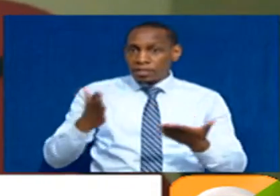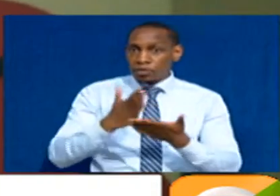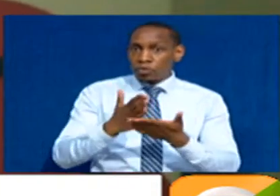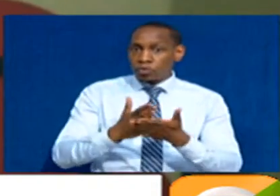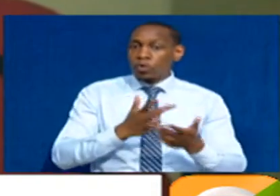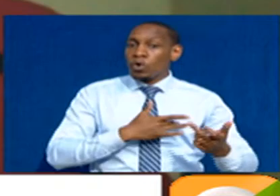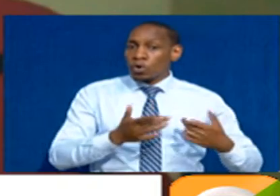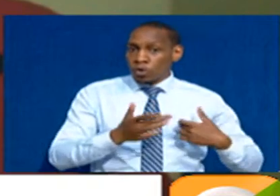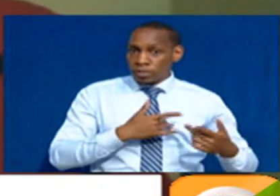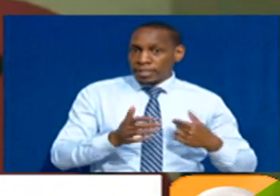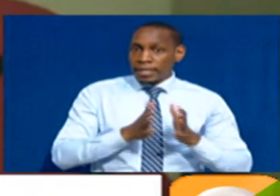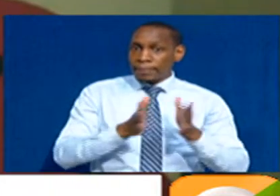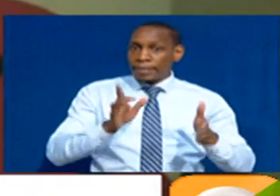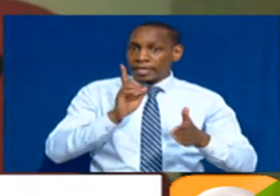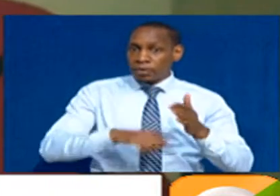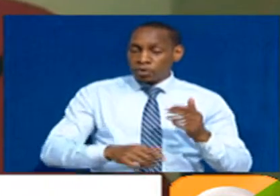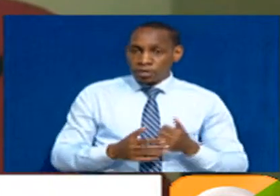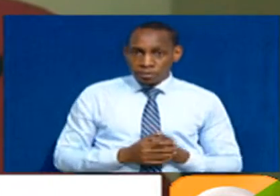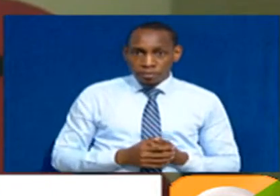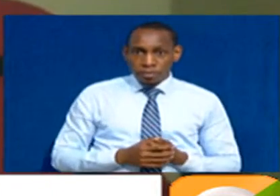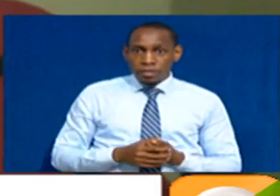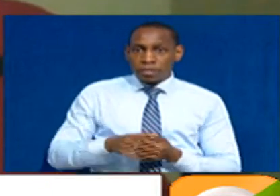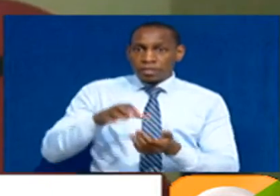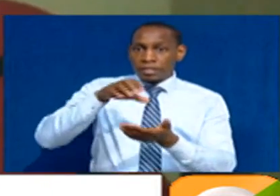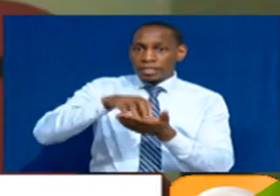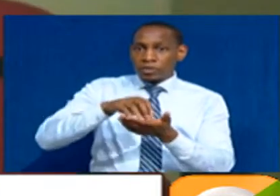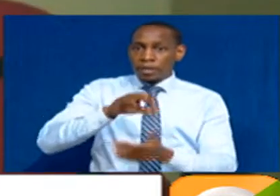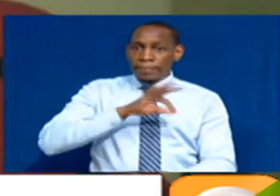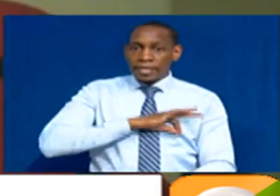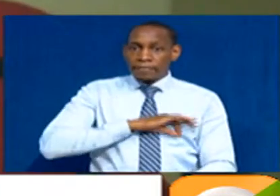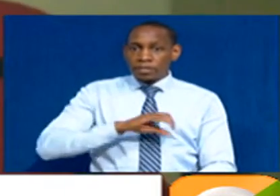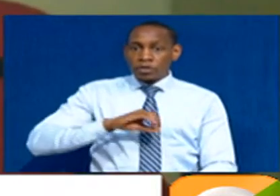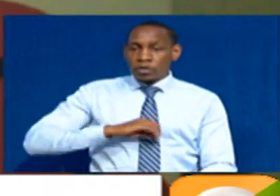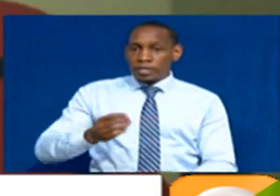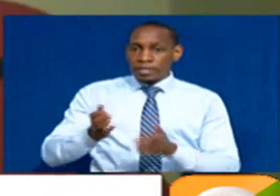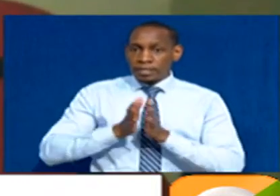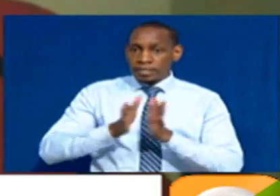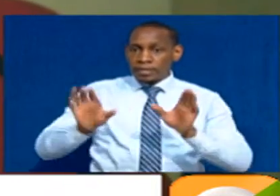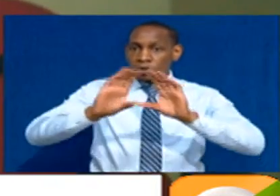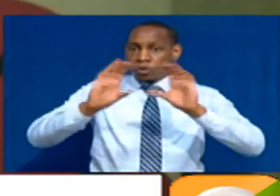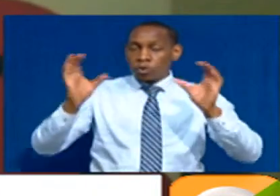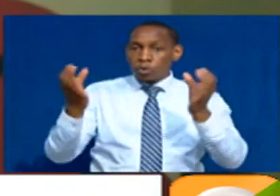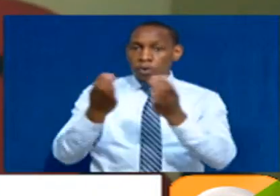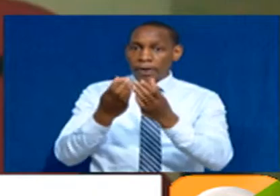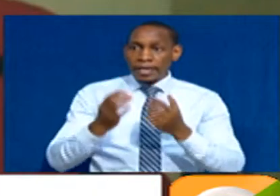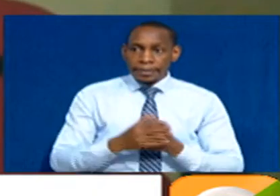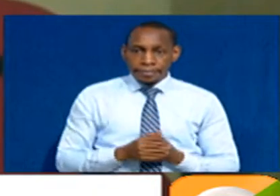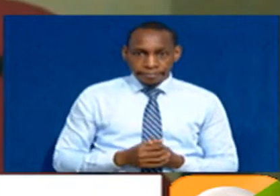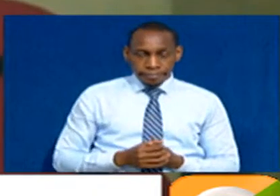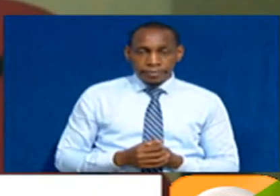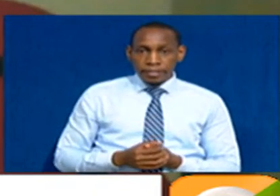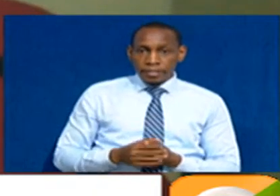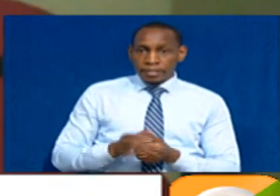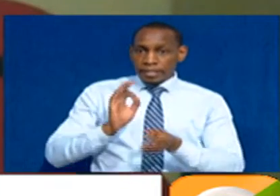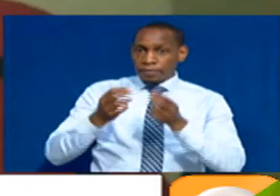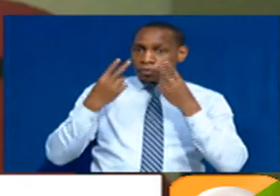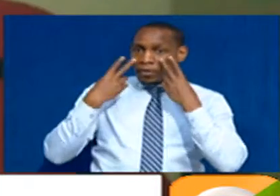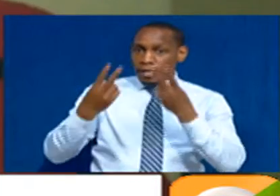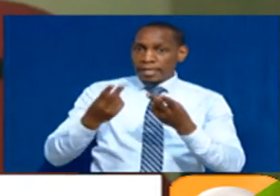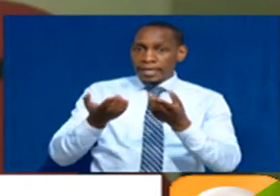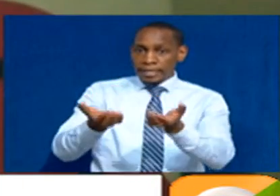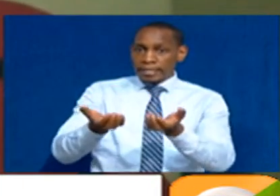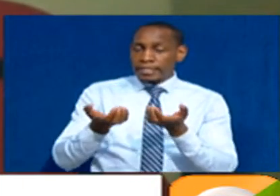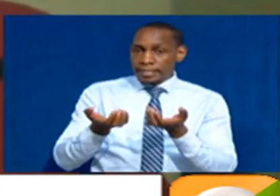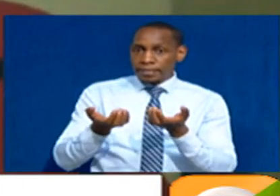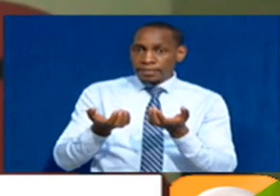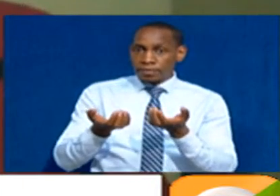really concerning is just the state of beneficial ownership across the world. And if you look at some of the demands